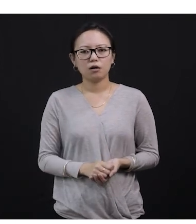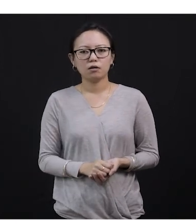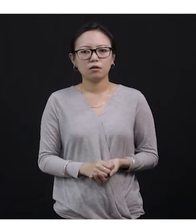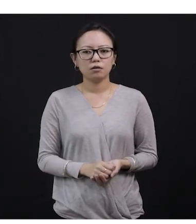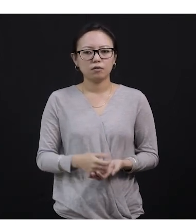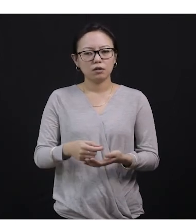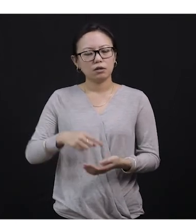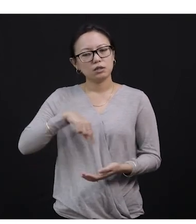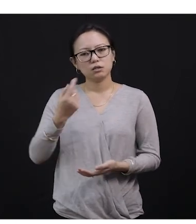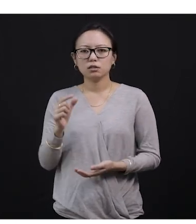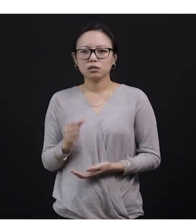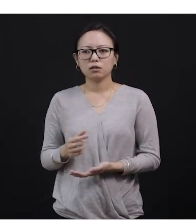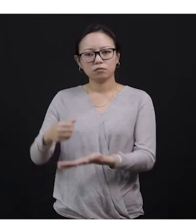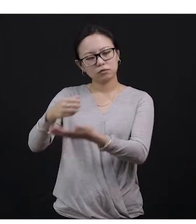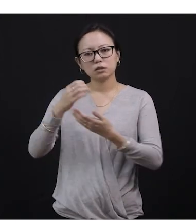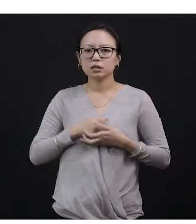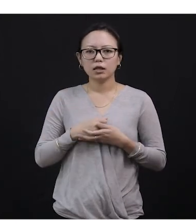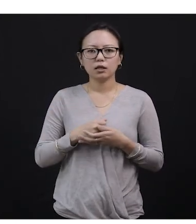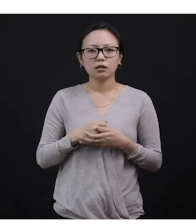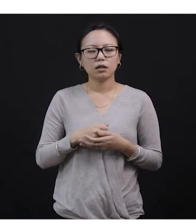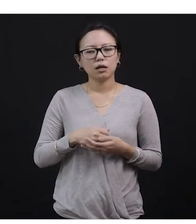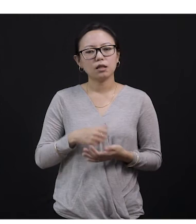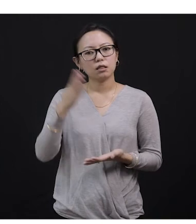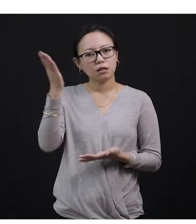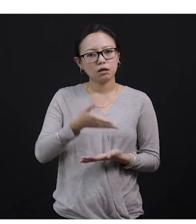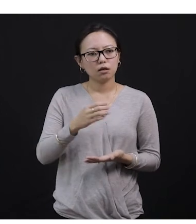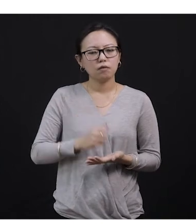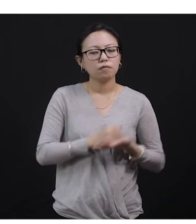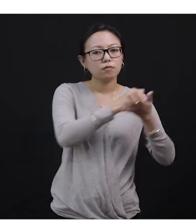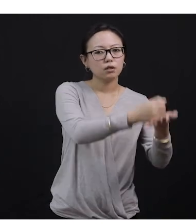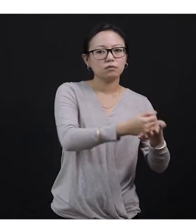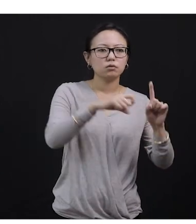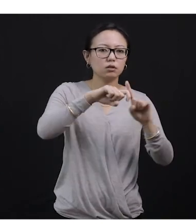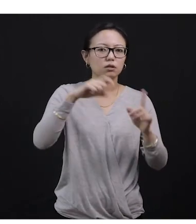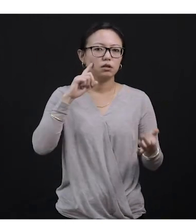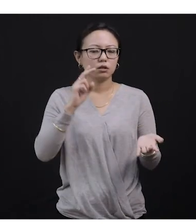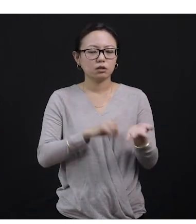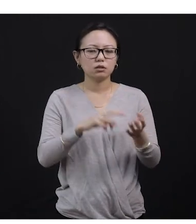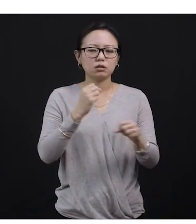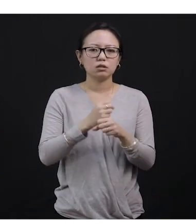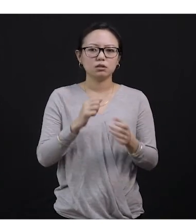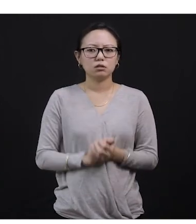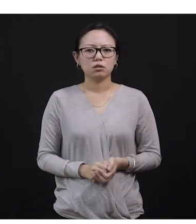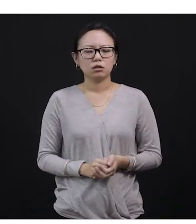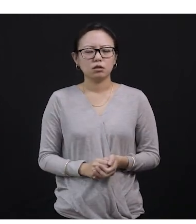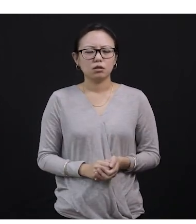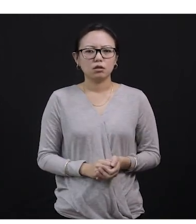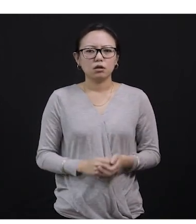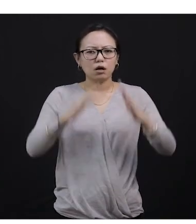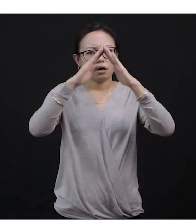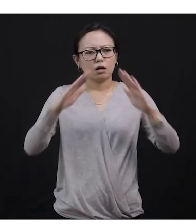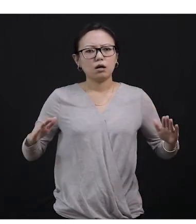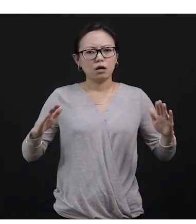okay? Because here what we do, those people who are staying on a rented house, the house that does not belong to them,